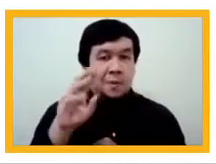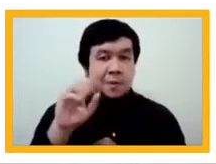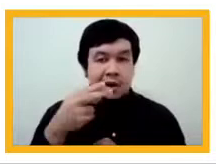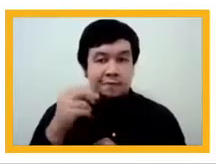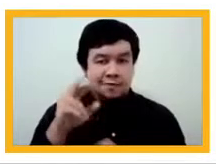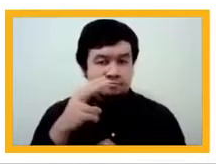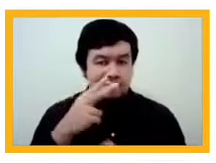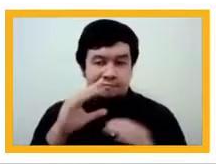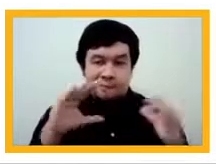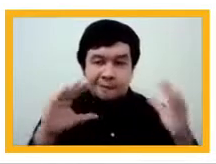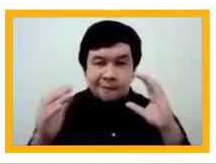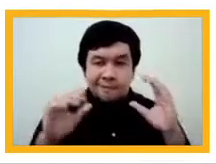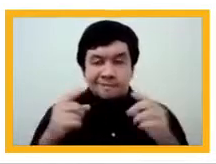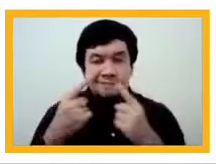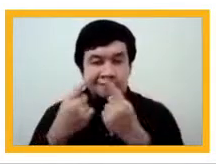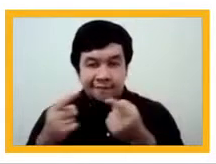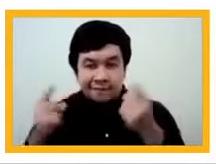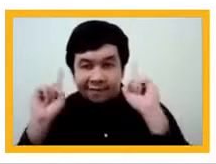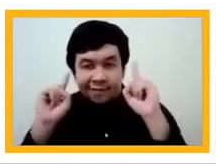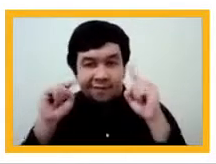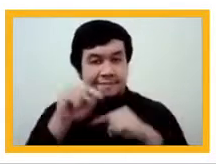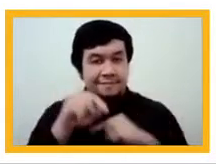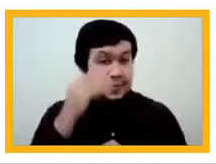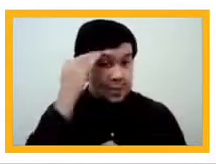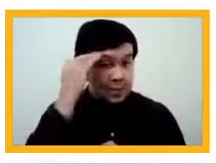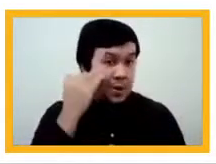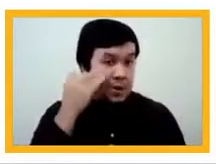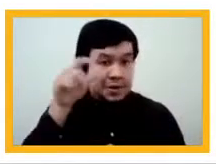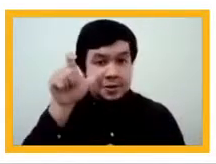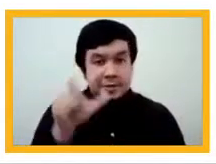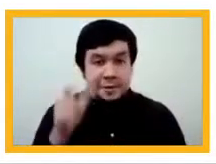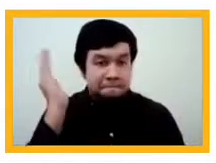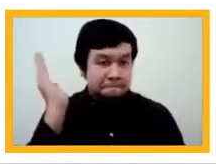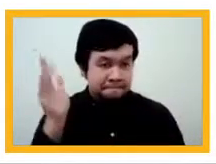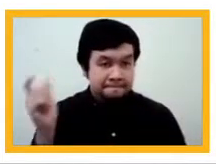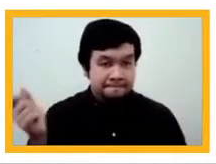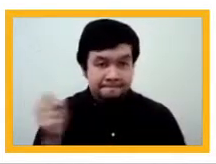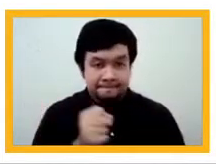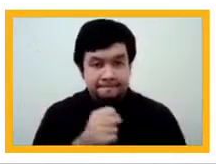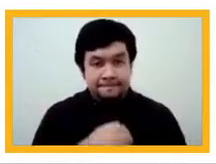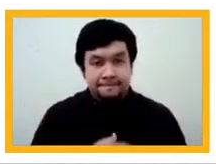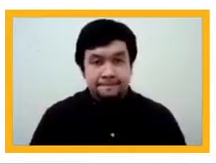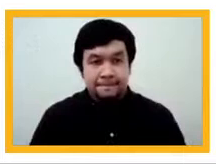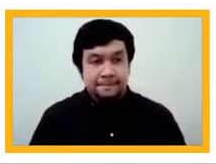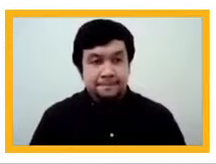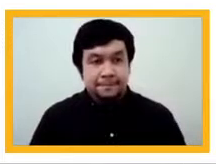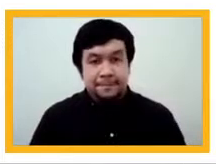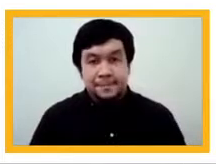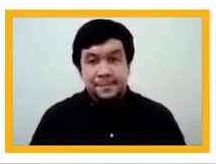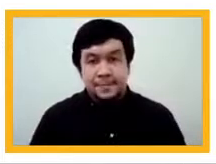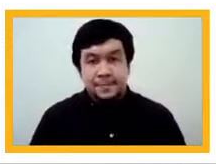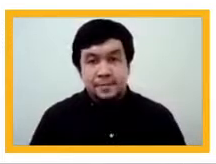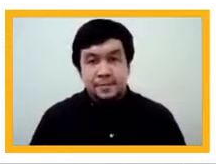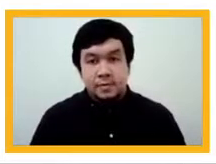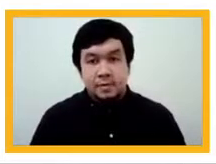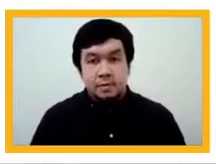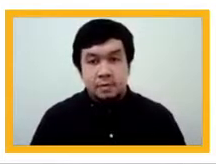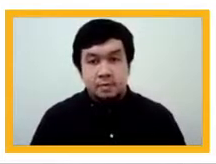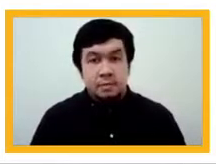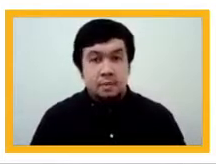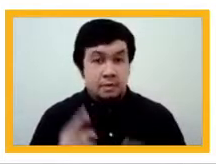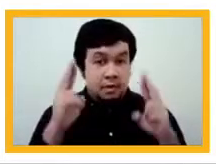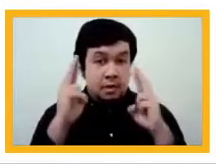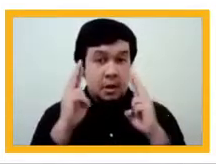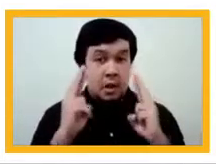aspect because at the end, higher education technology is not something that has to happen in isolation. It has